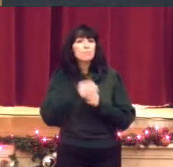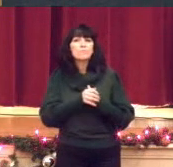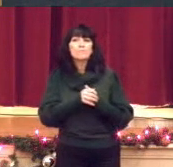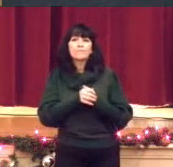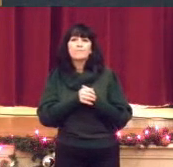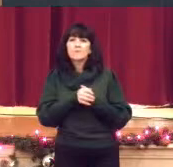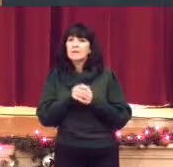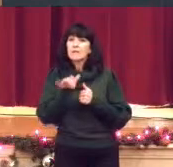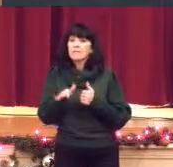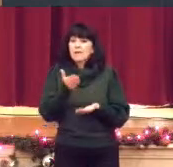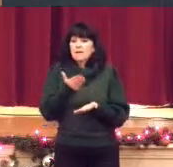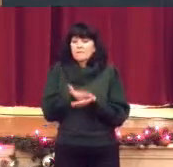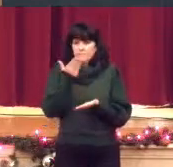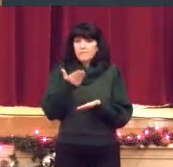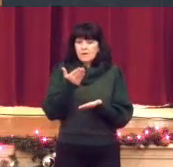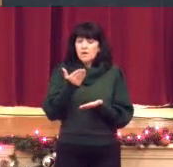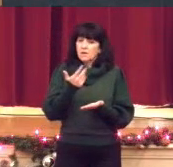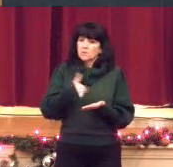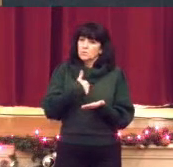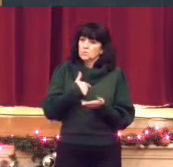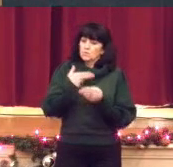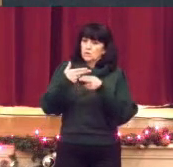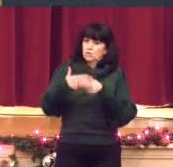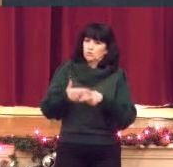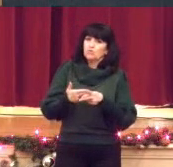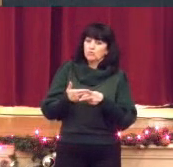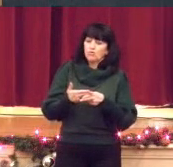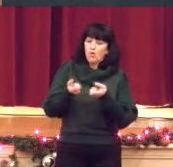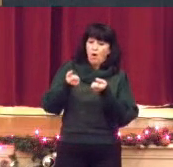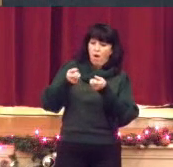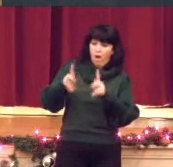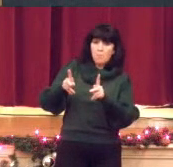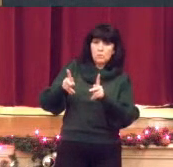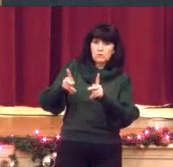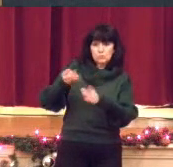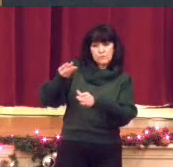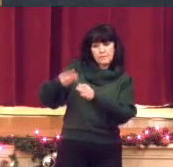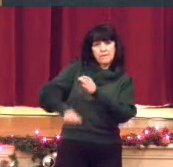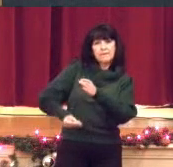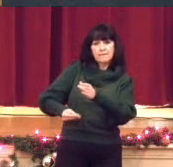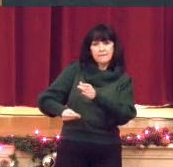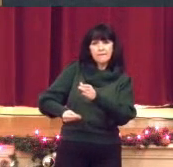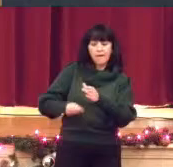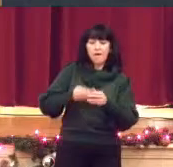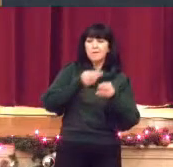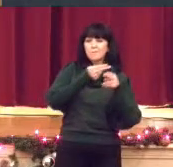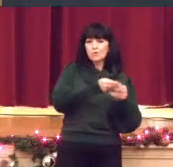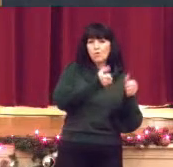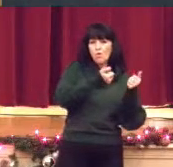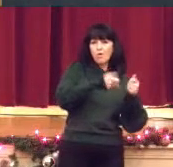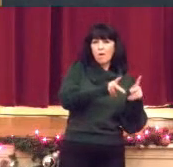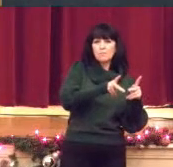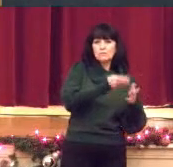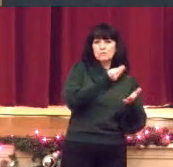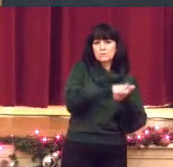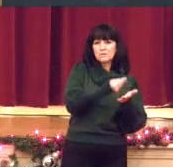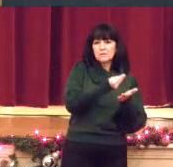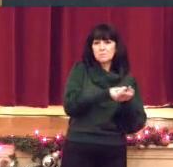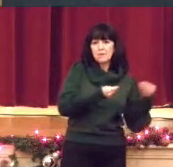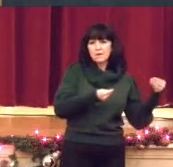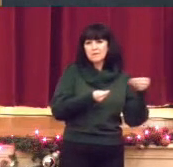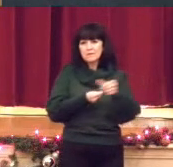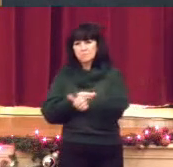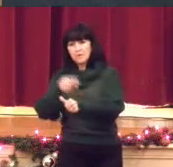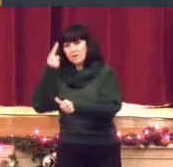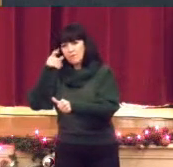we have what we call an opportunity gap that's going to affect the future of the children that aren't able to be successful as they